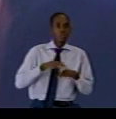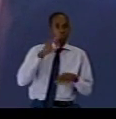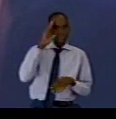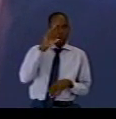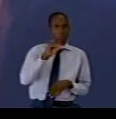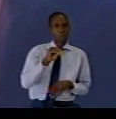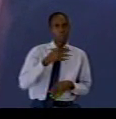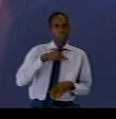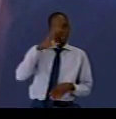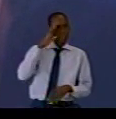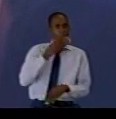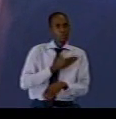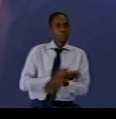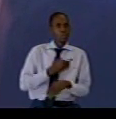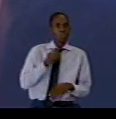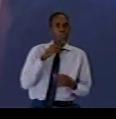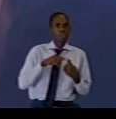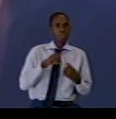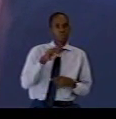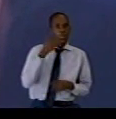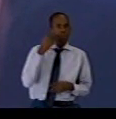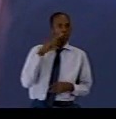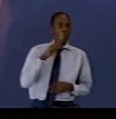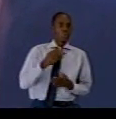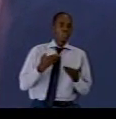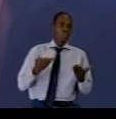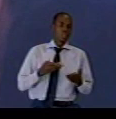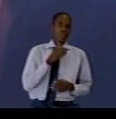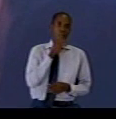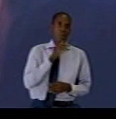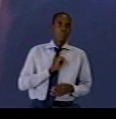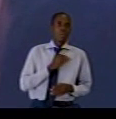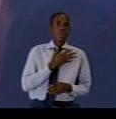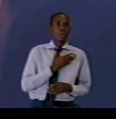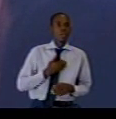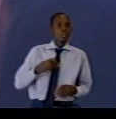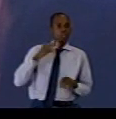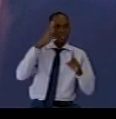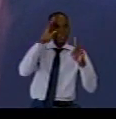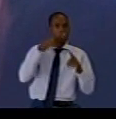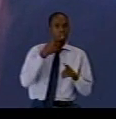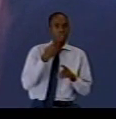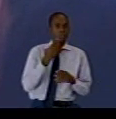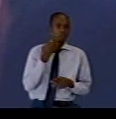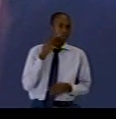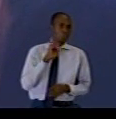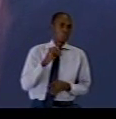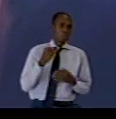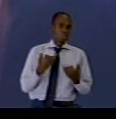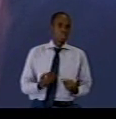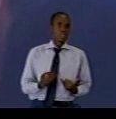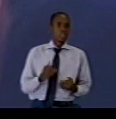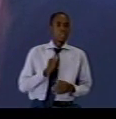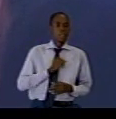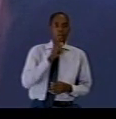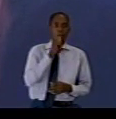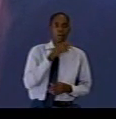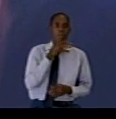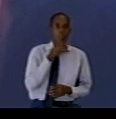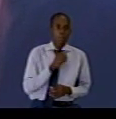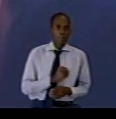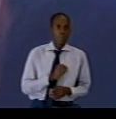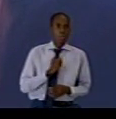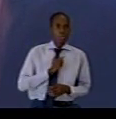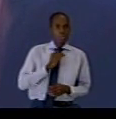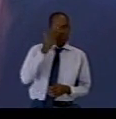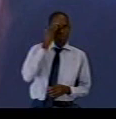him, Behold, here am I. And he said, Behold now, I am old, I